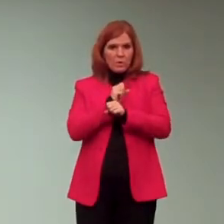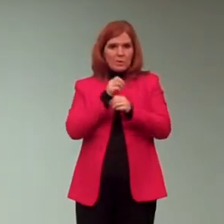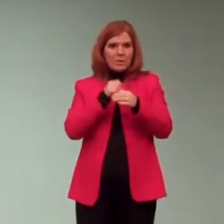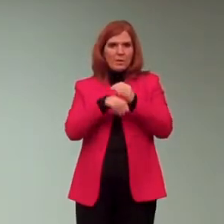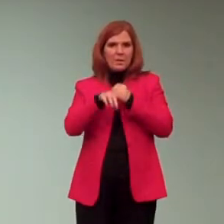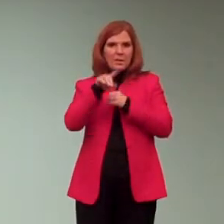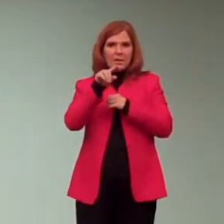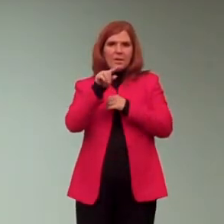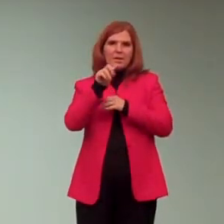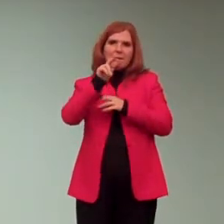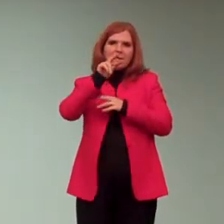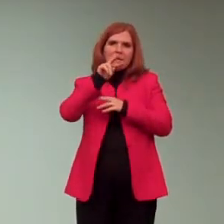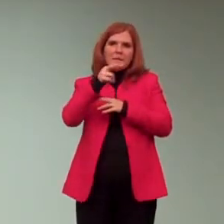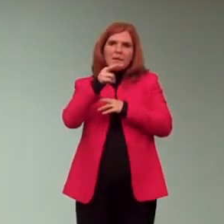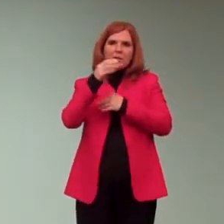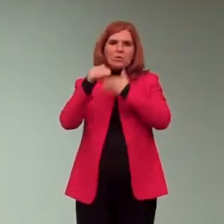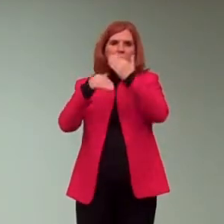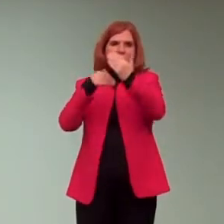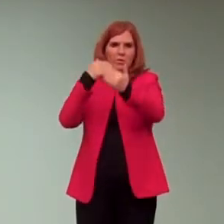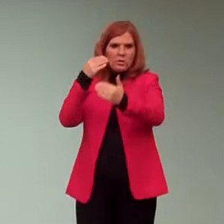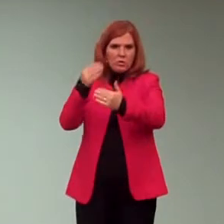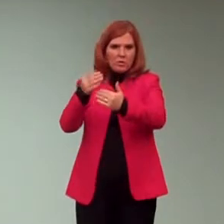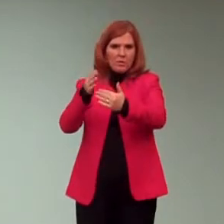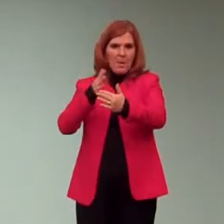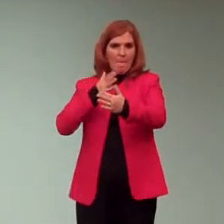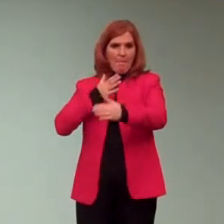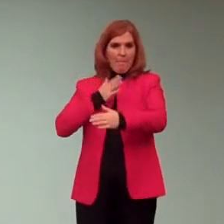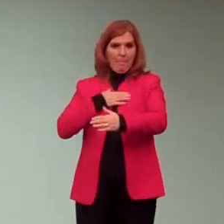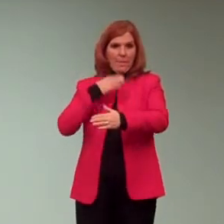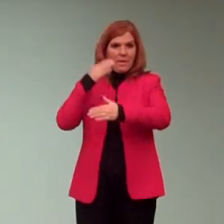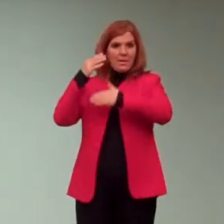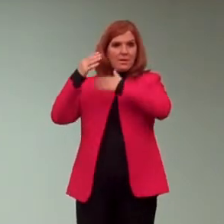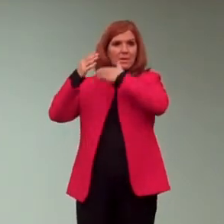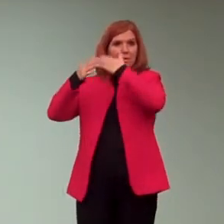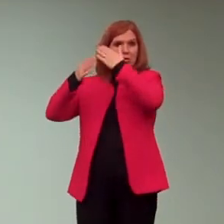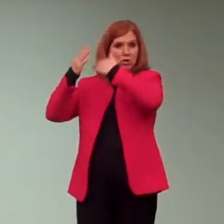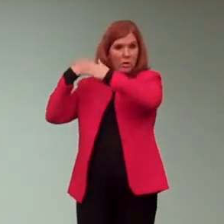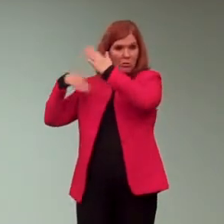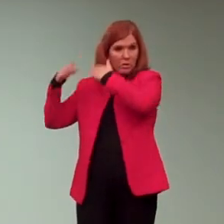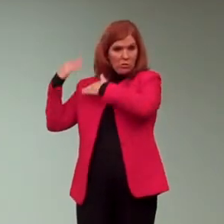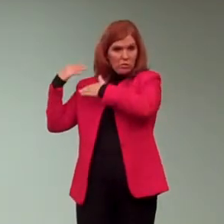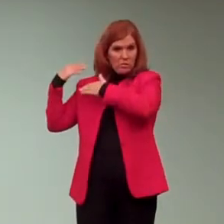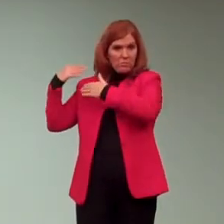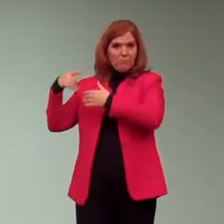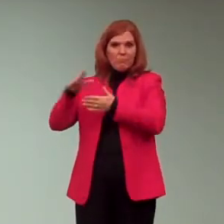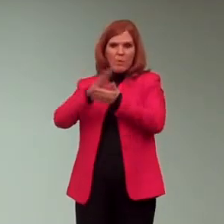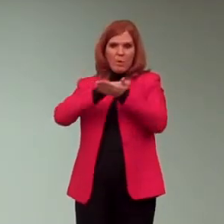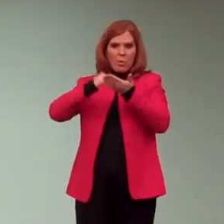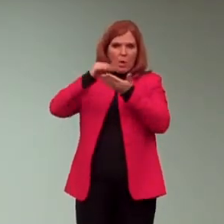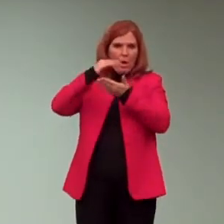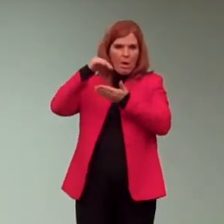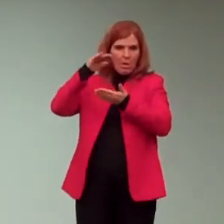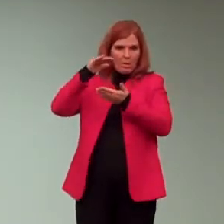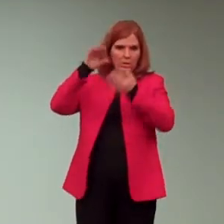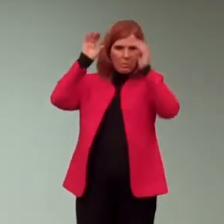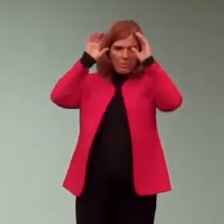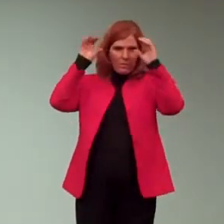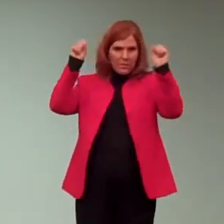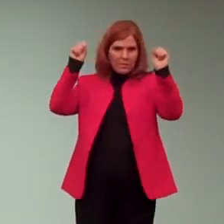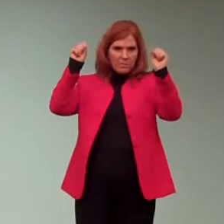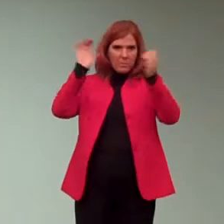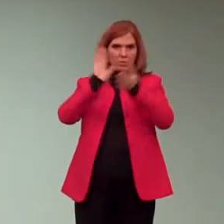first generation, second generation. My generation, we've been college professors,